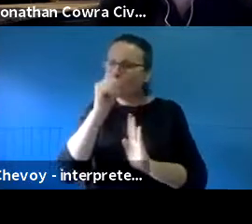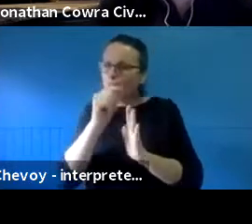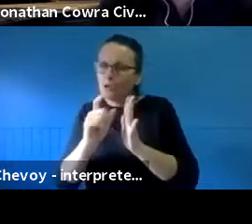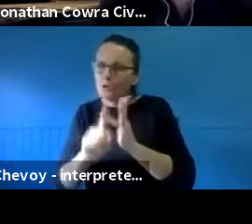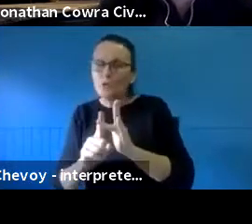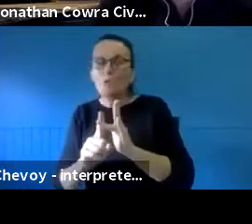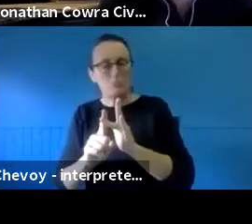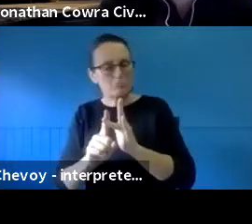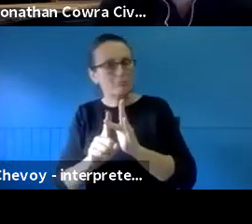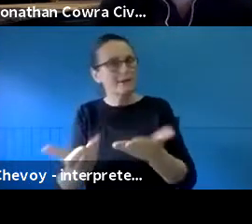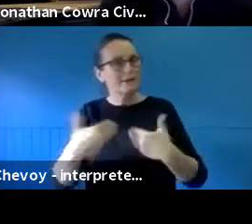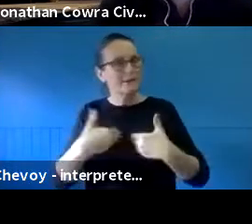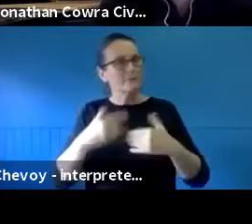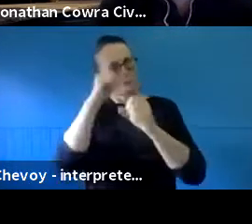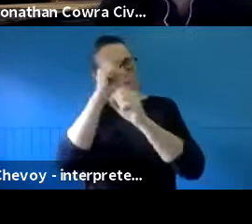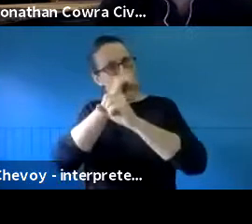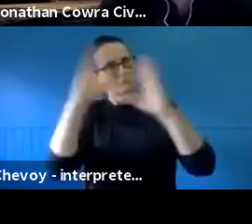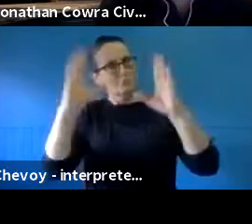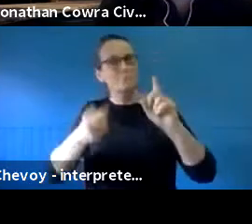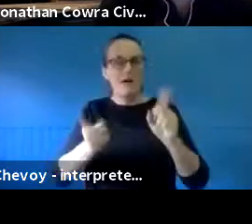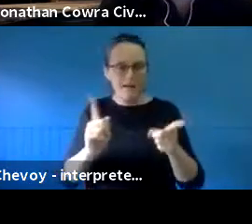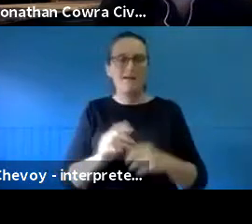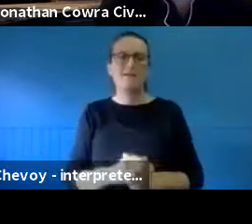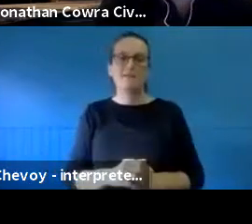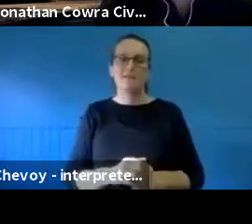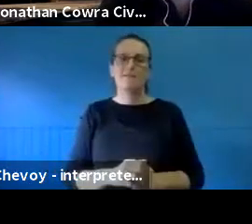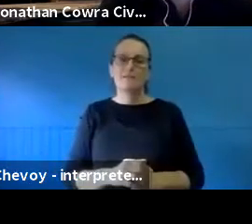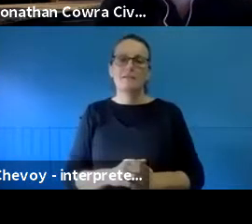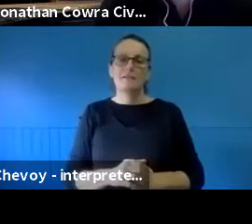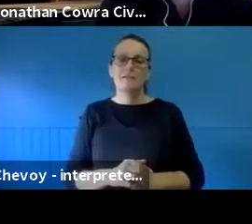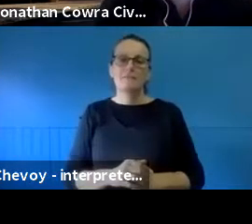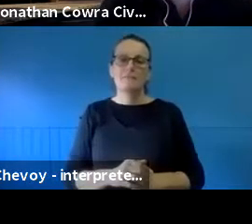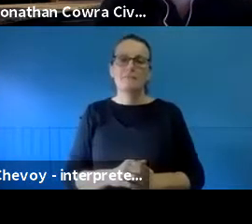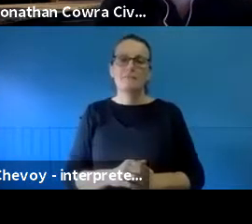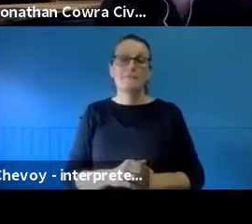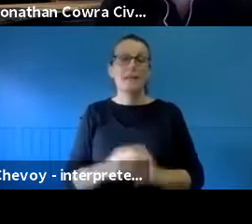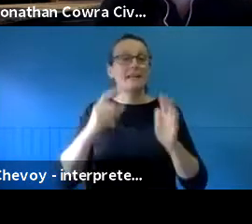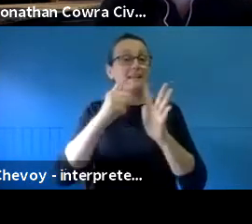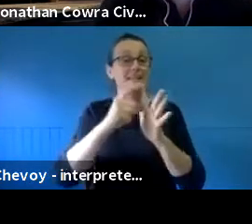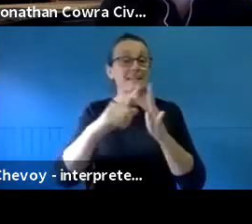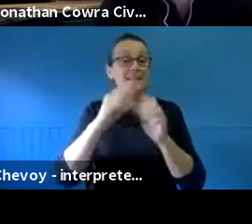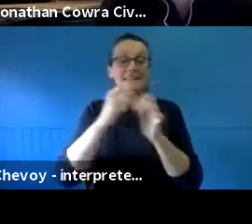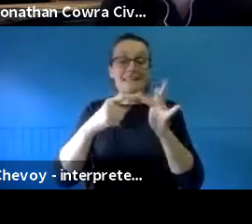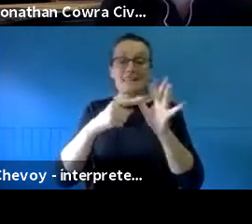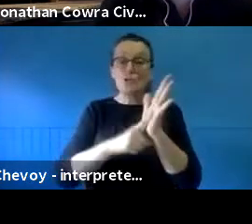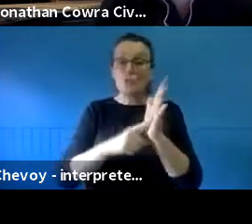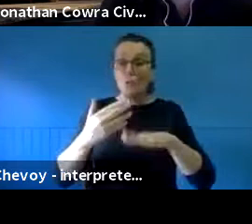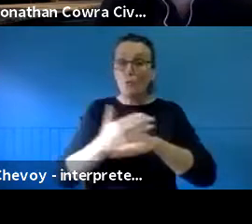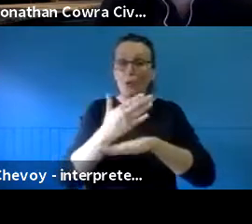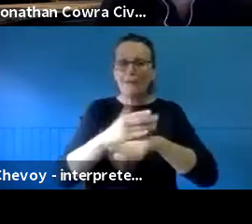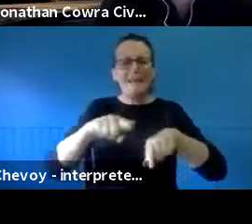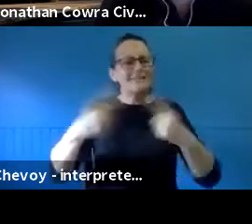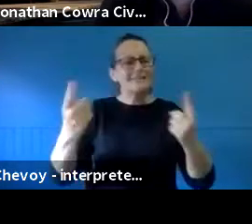There's also an appreciation that there's two very, very different strands of digital presentation, and we're kind of doing both